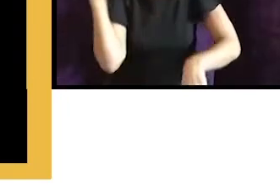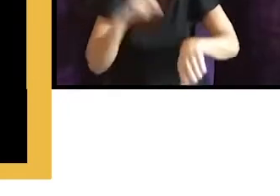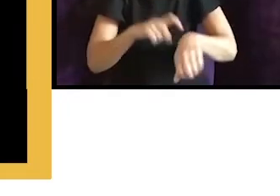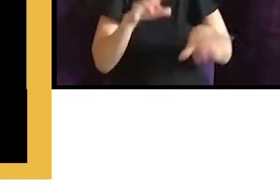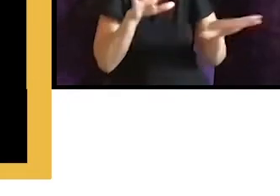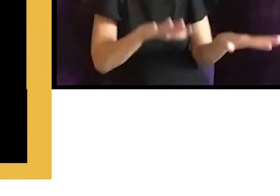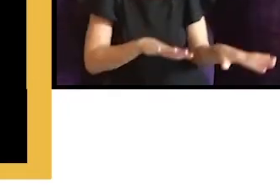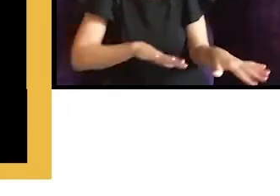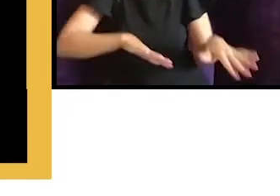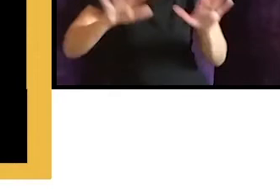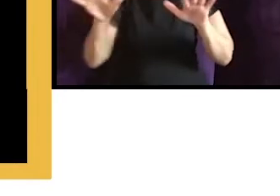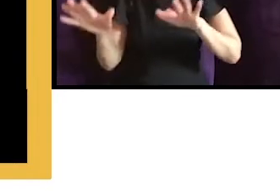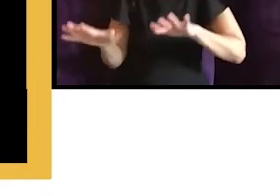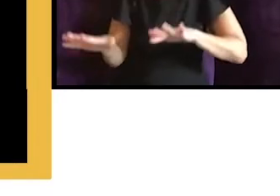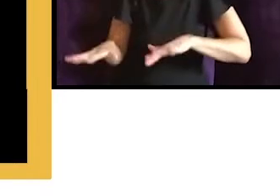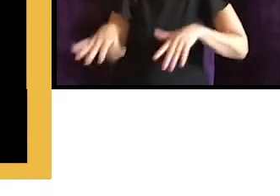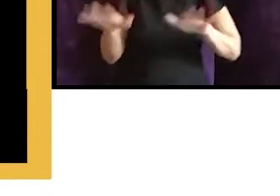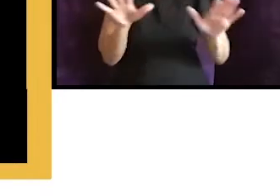Summertime,